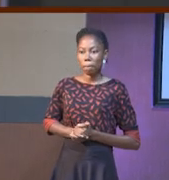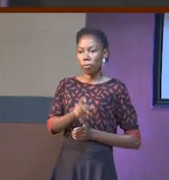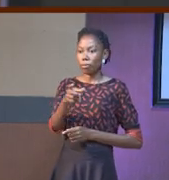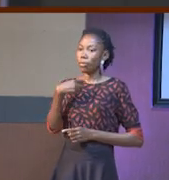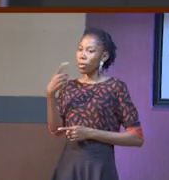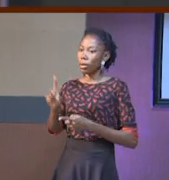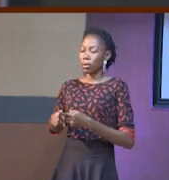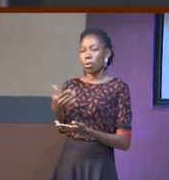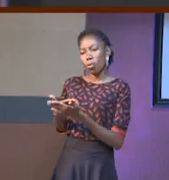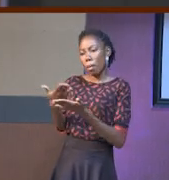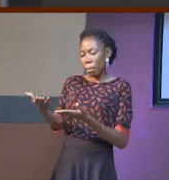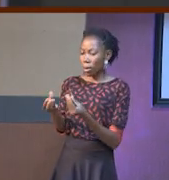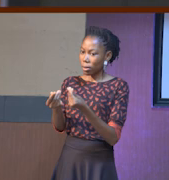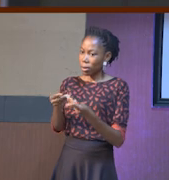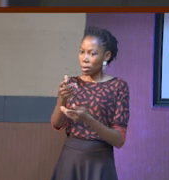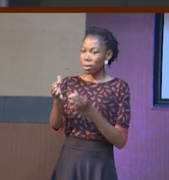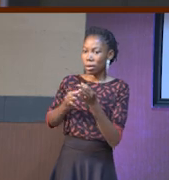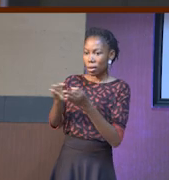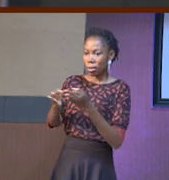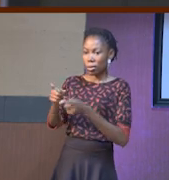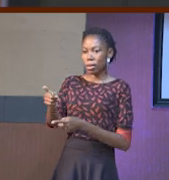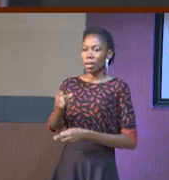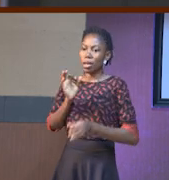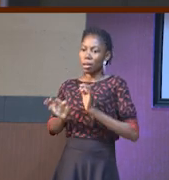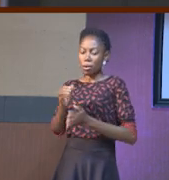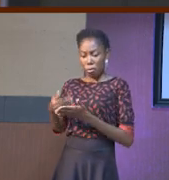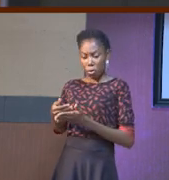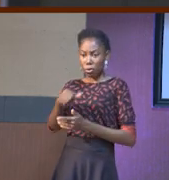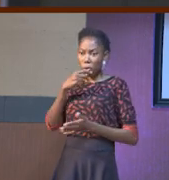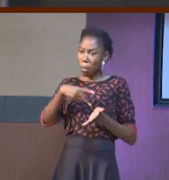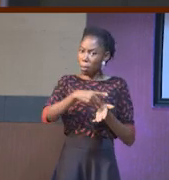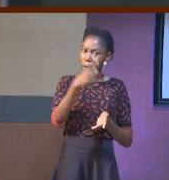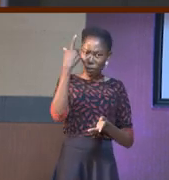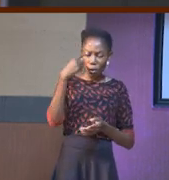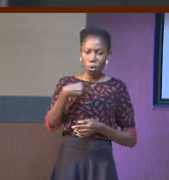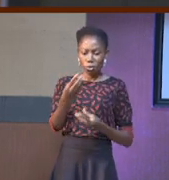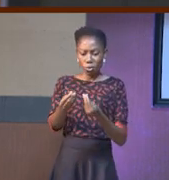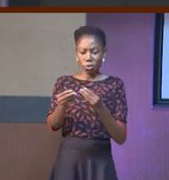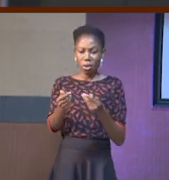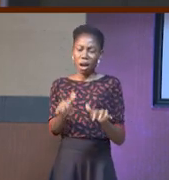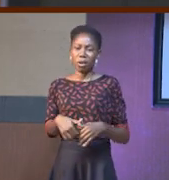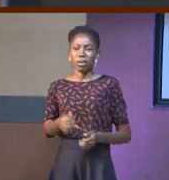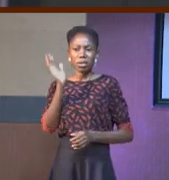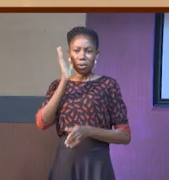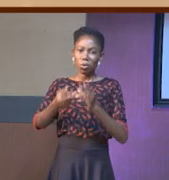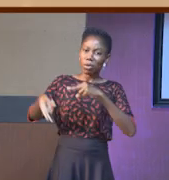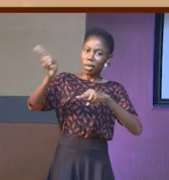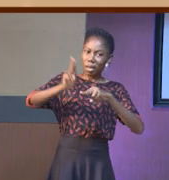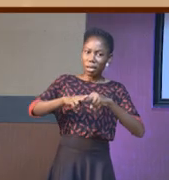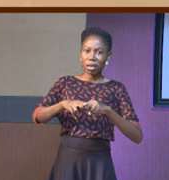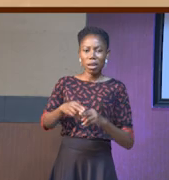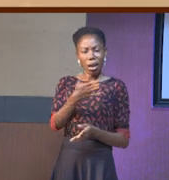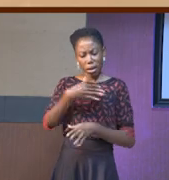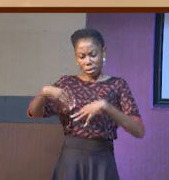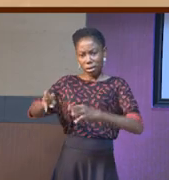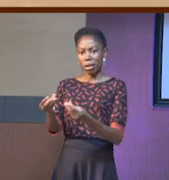I told you I wanted to get the land. I explained to you. And if I don't give the man the money for the end of this year, you know how landed properties, they will not wait for me. They will